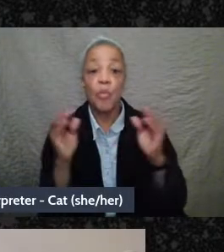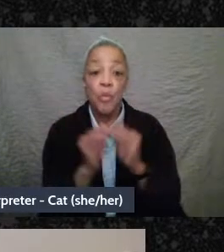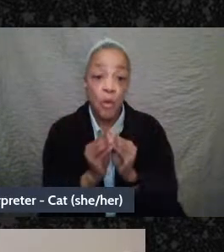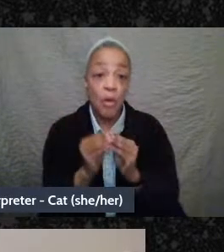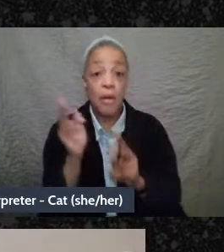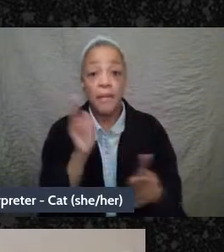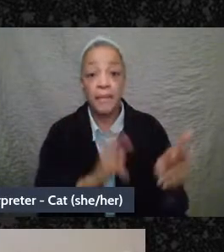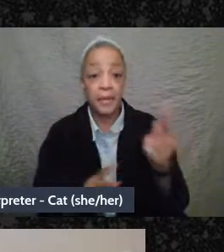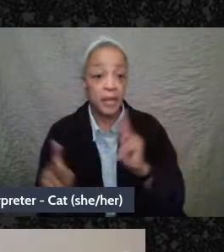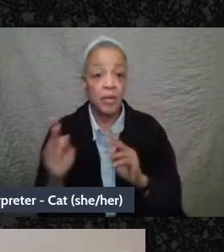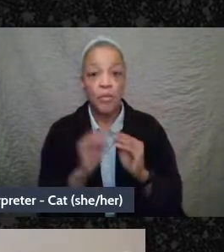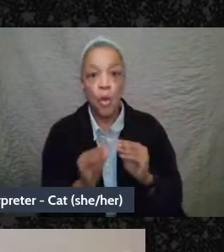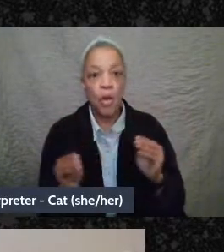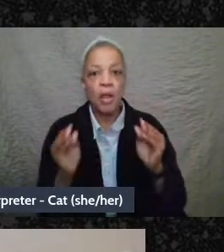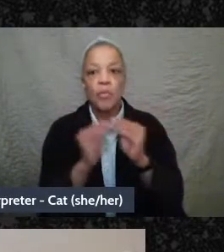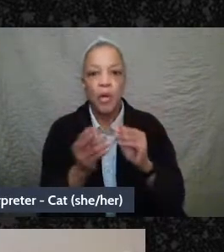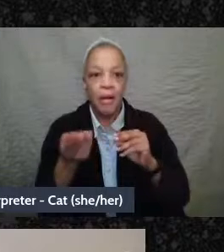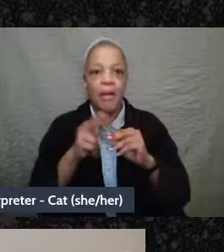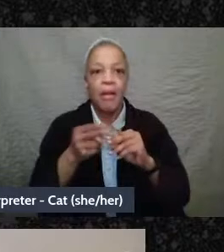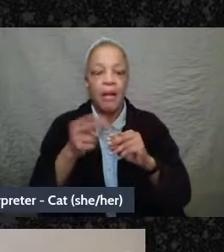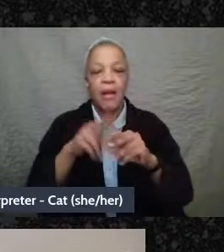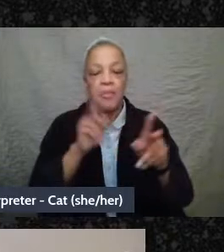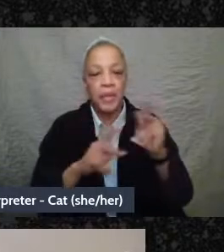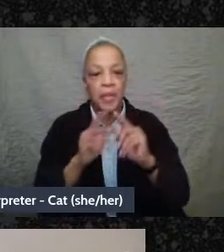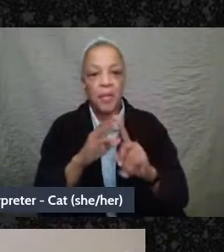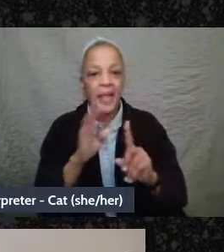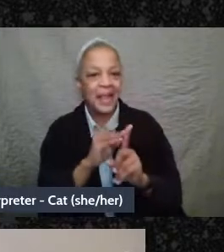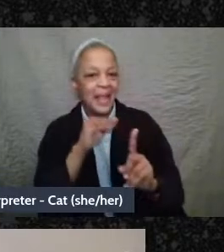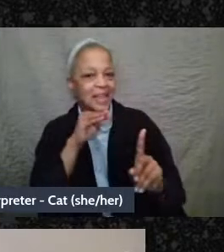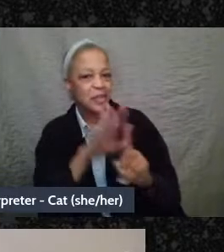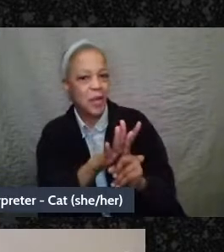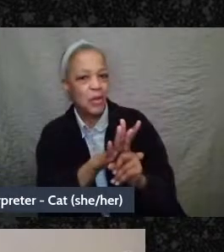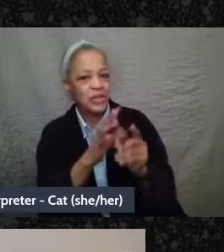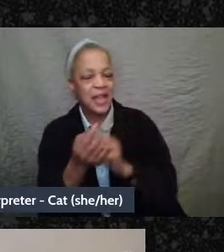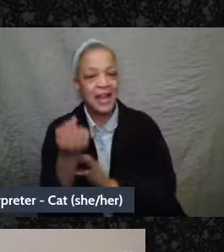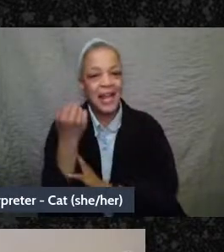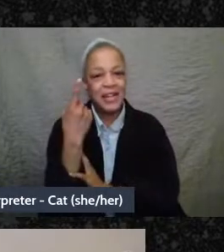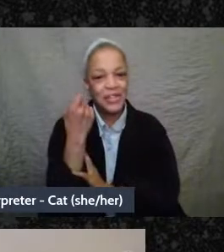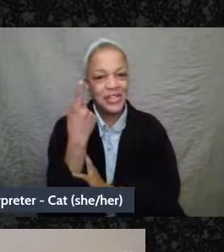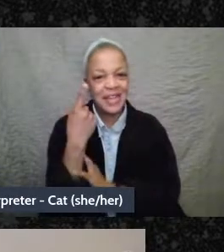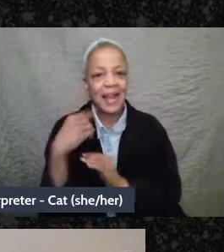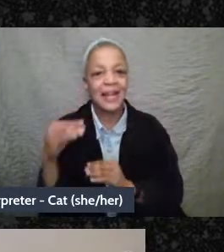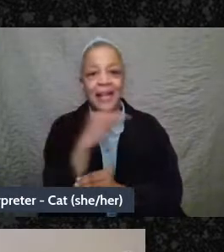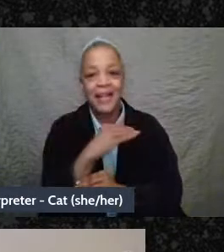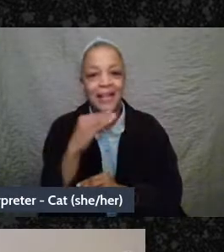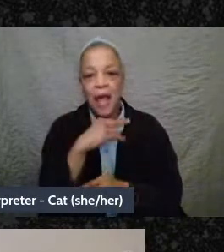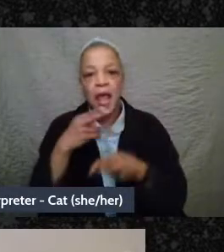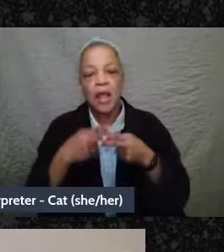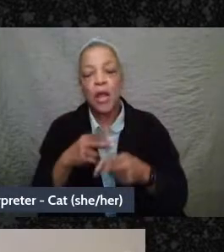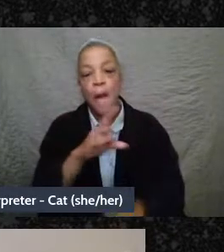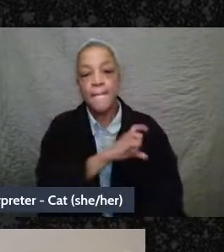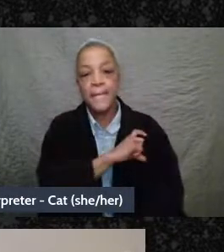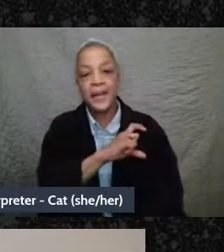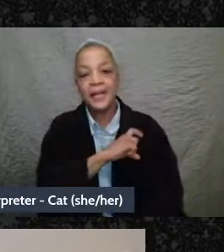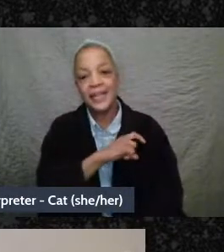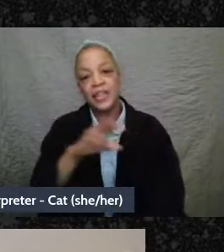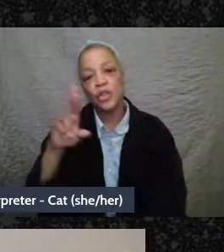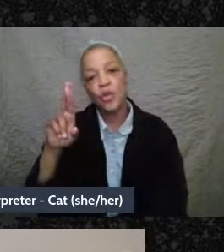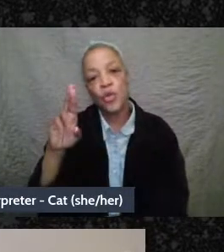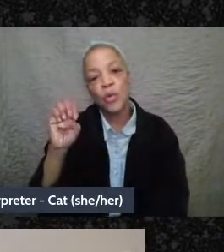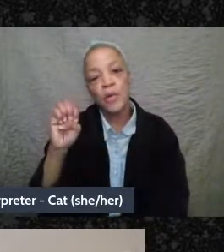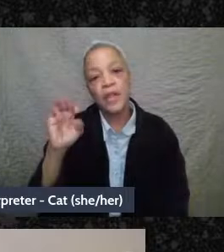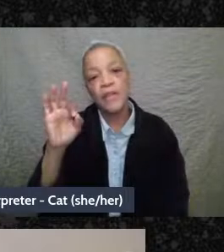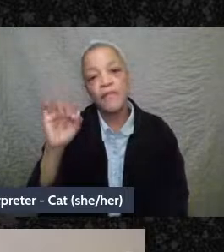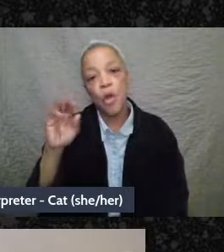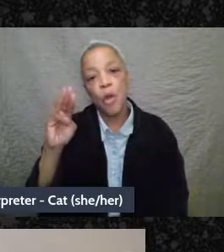being exposed to or understanding the lie that is police reform. And I think, when you declare that there's a